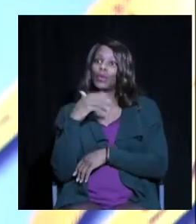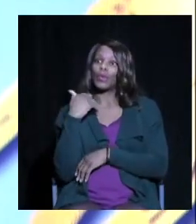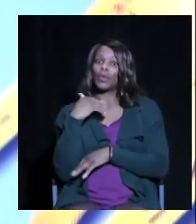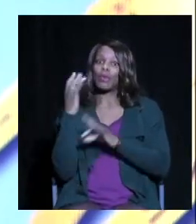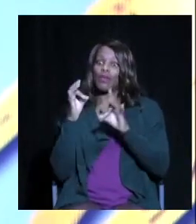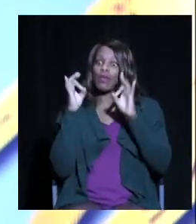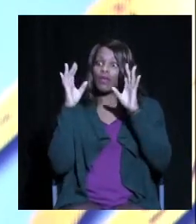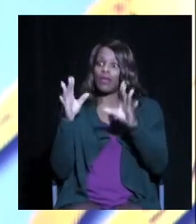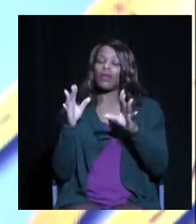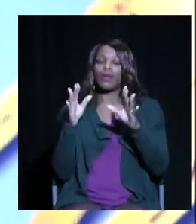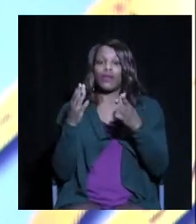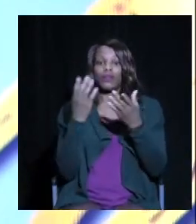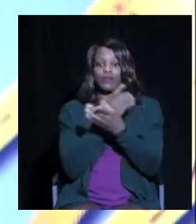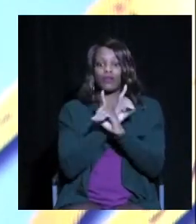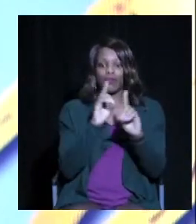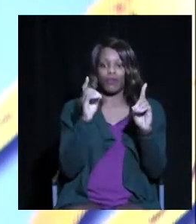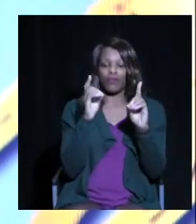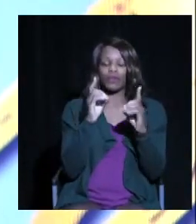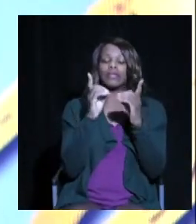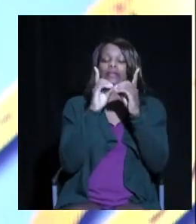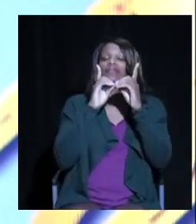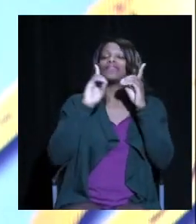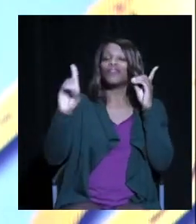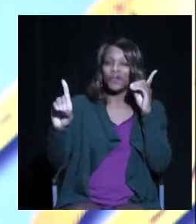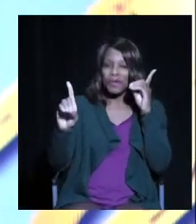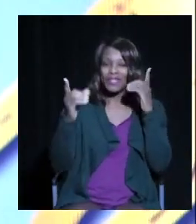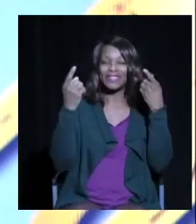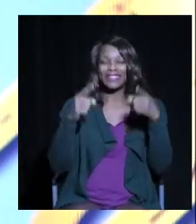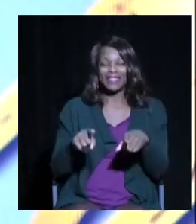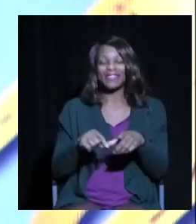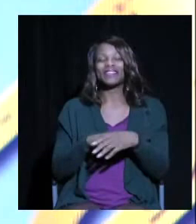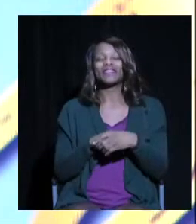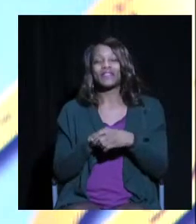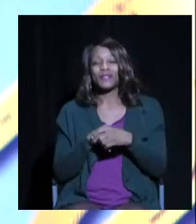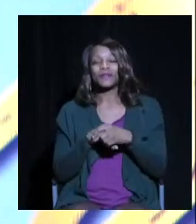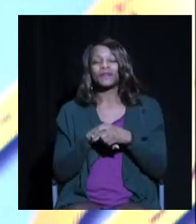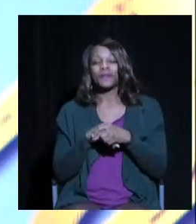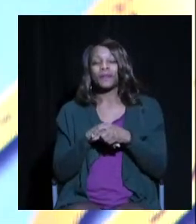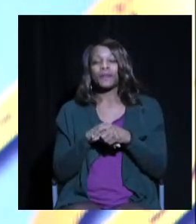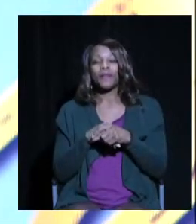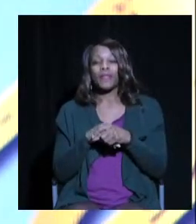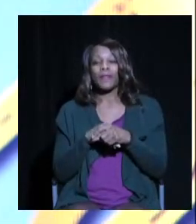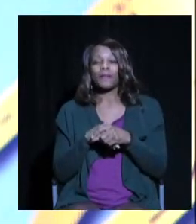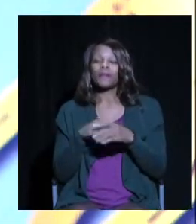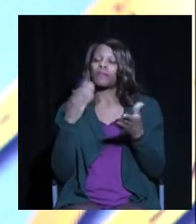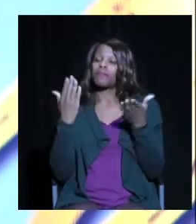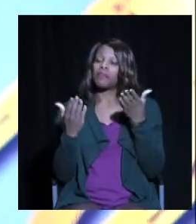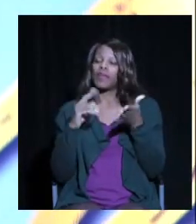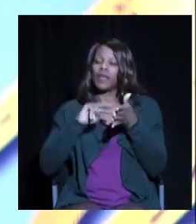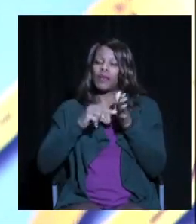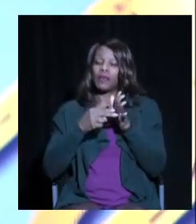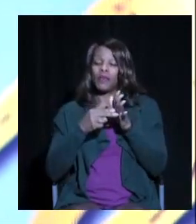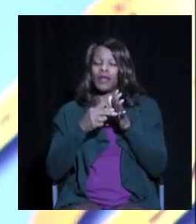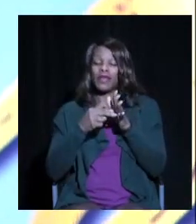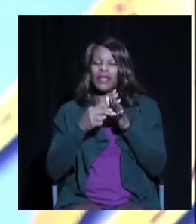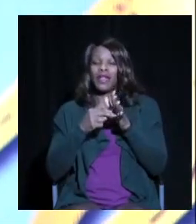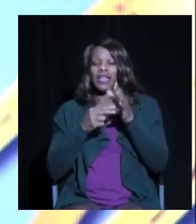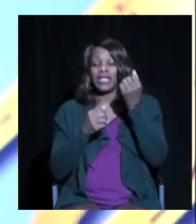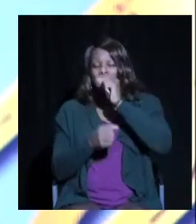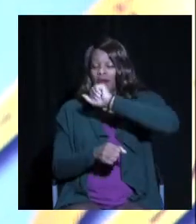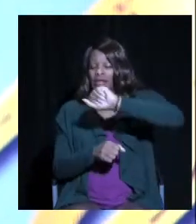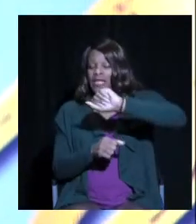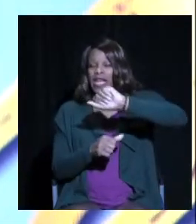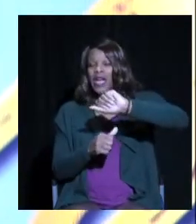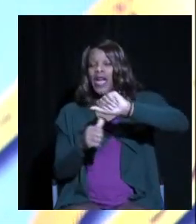that this could lead to divorce. Scripture says that Joseph thought about how to put her away quietly, that this could mean her being disowned. This could mean her being